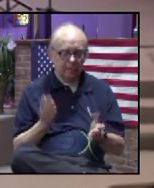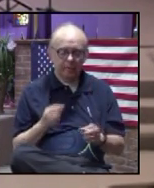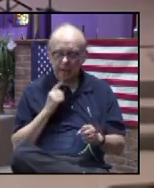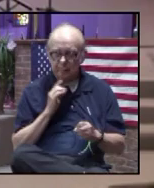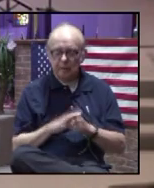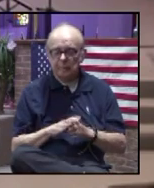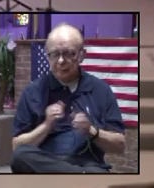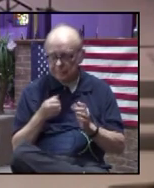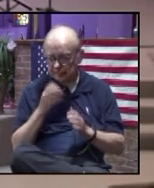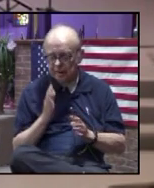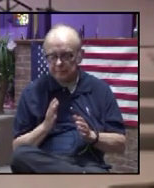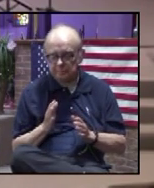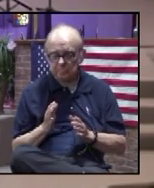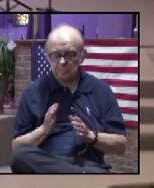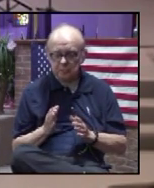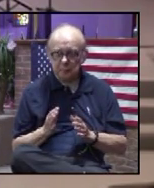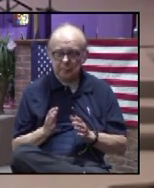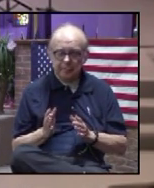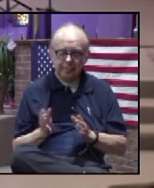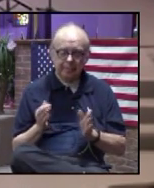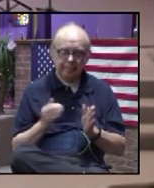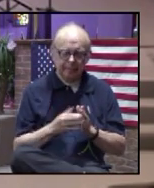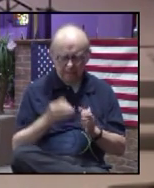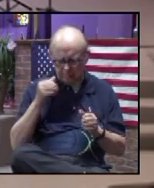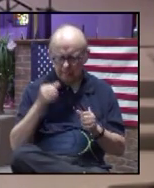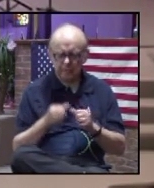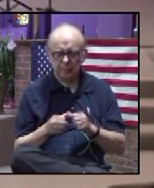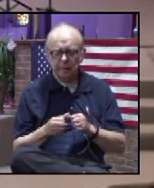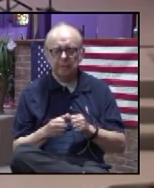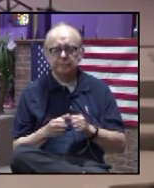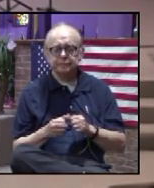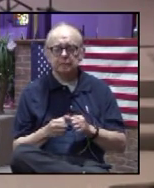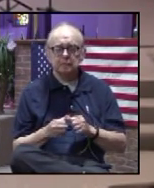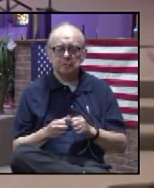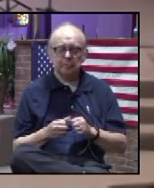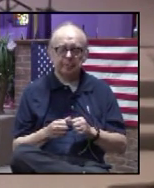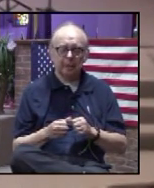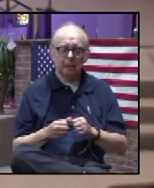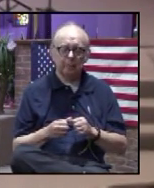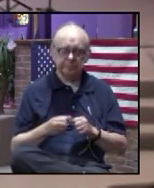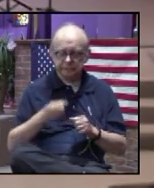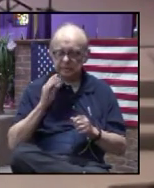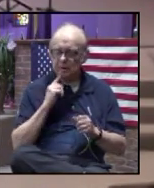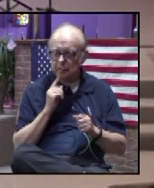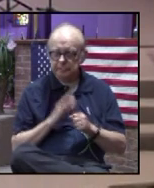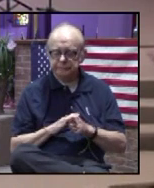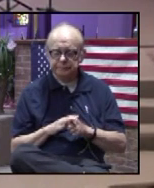promises. They went back and they remembered. He promised them what?